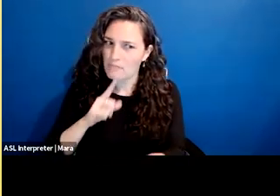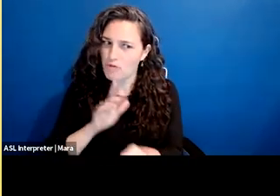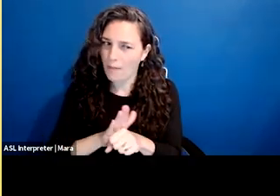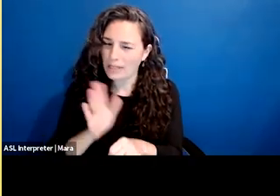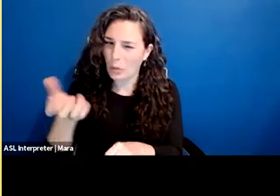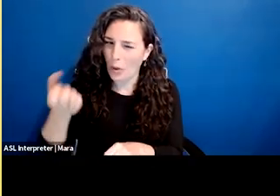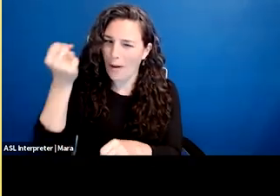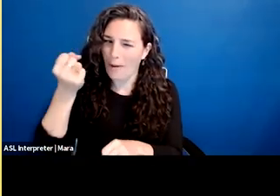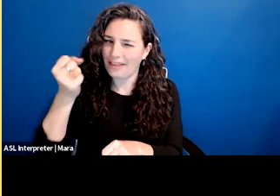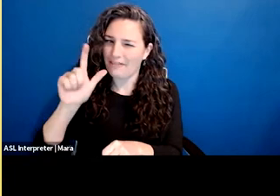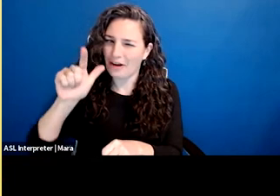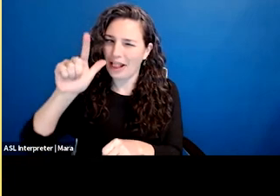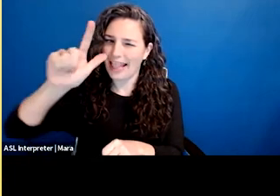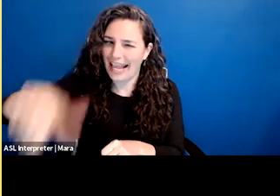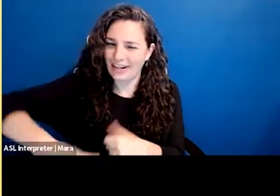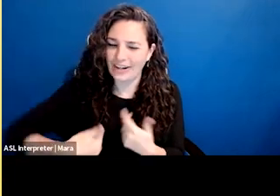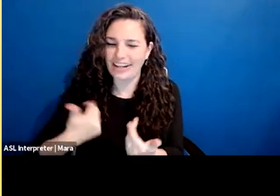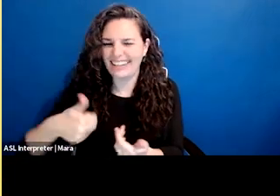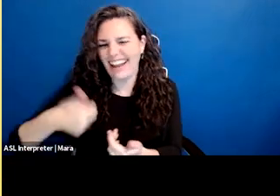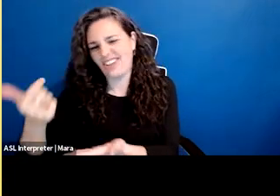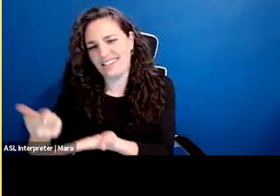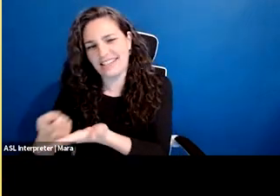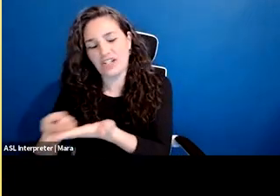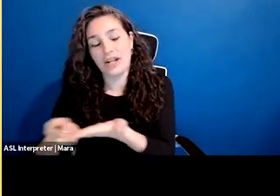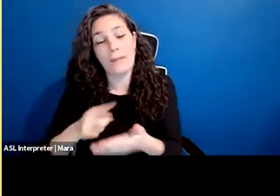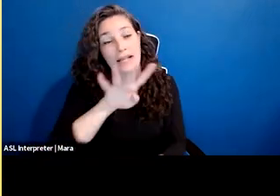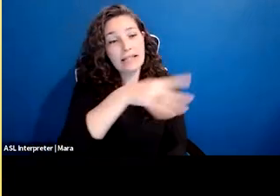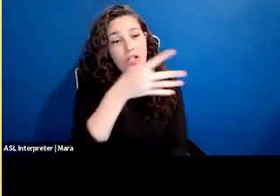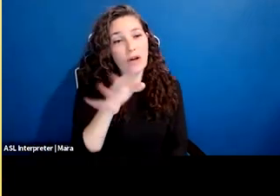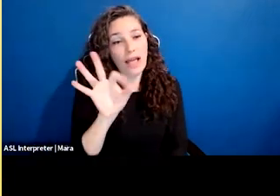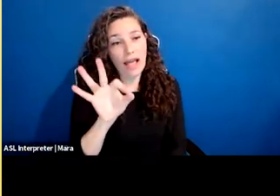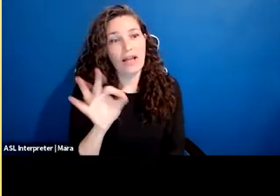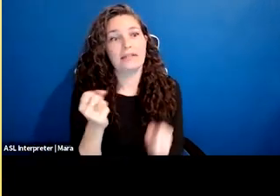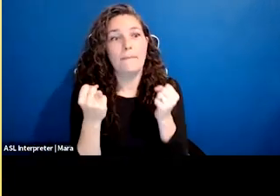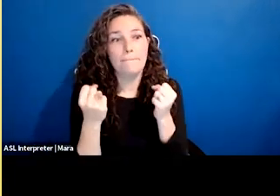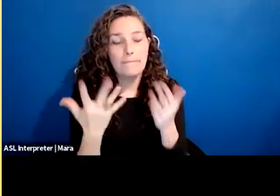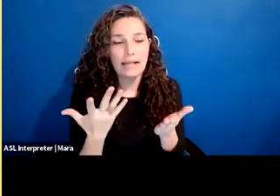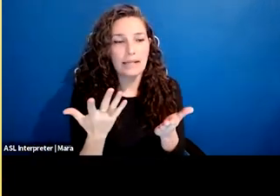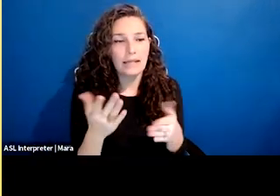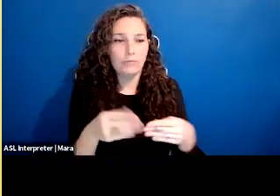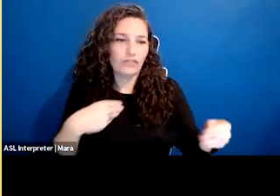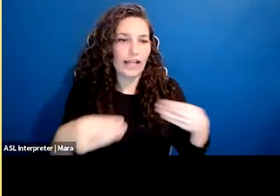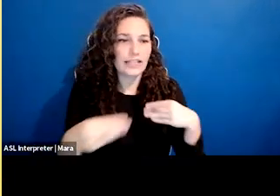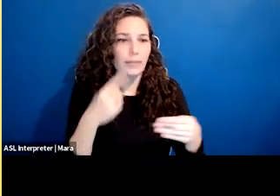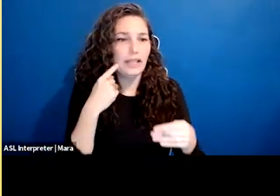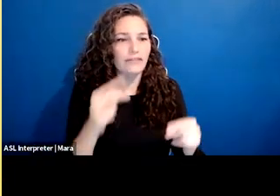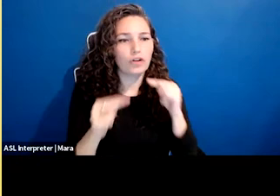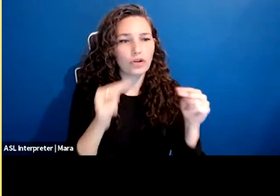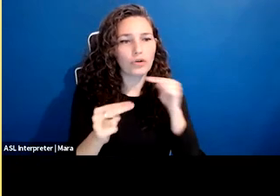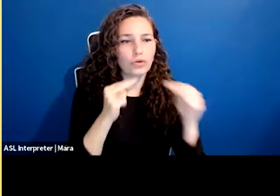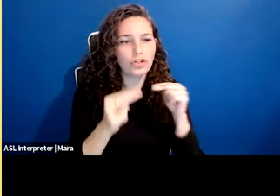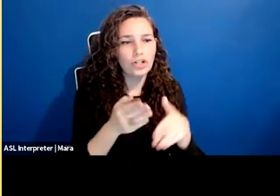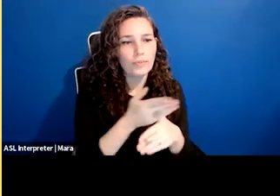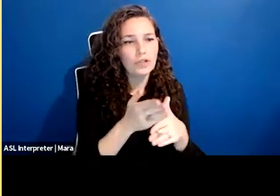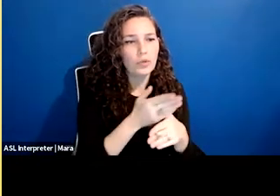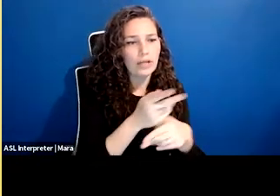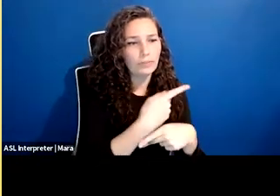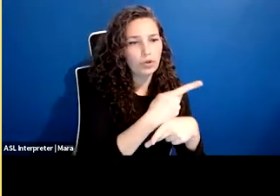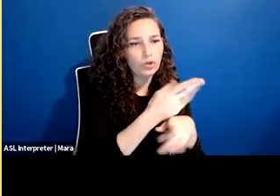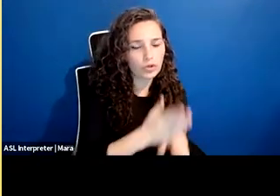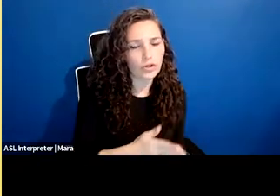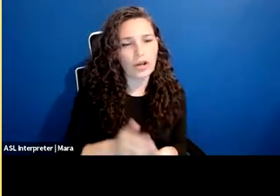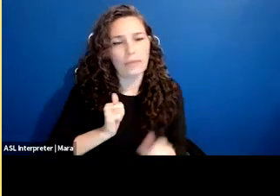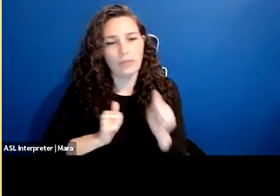that for a later discussion, but Schedule F leaves a lot of terms subject to negotiation between producer and performer. So it's